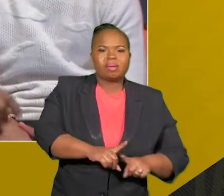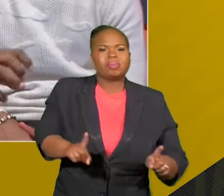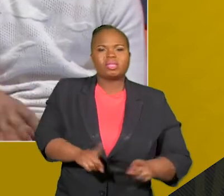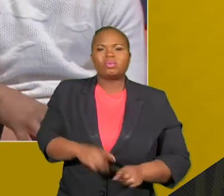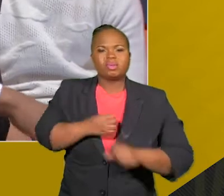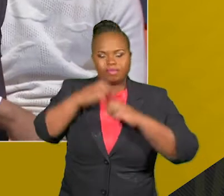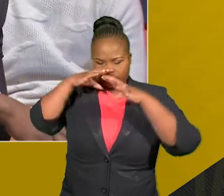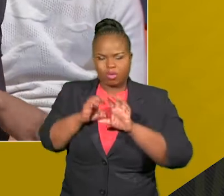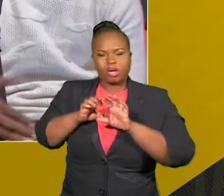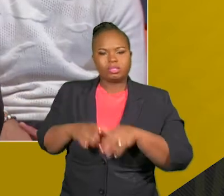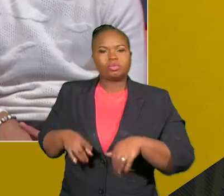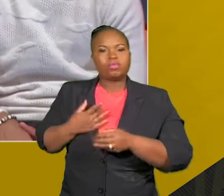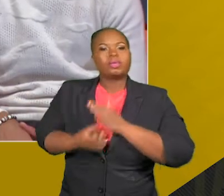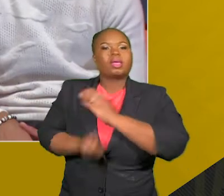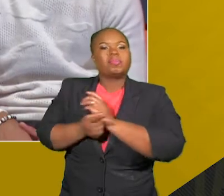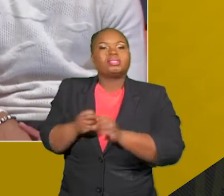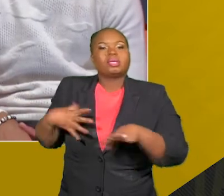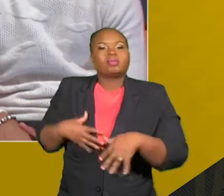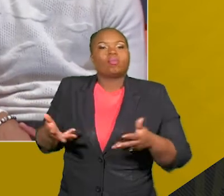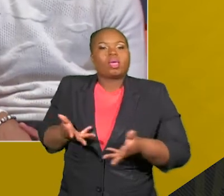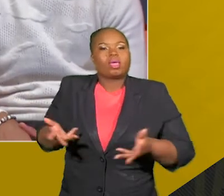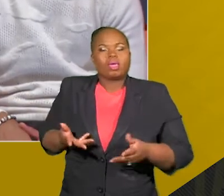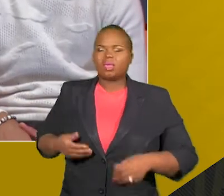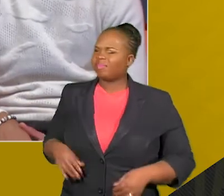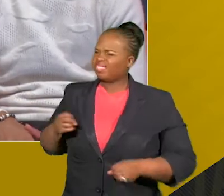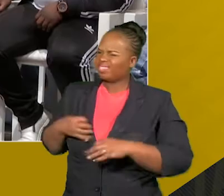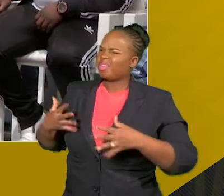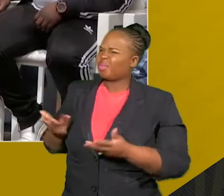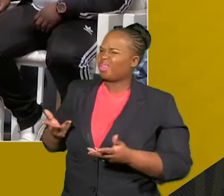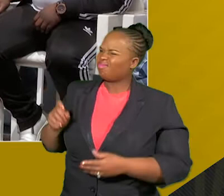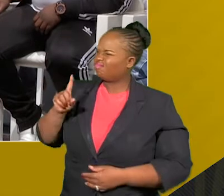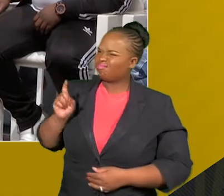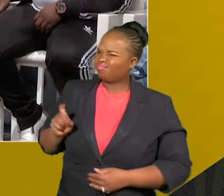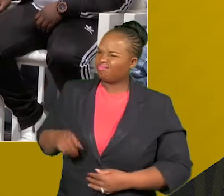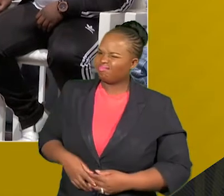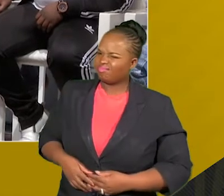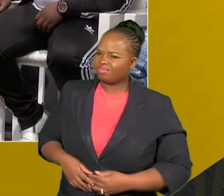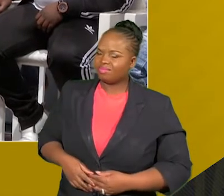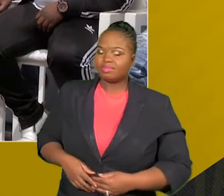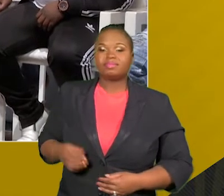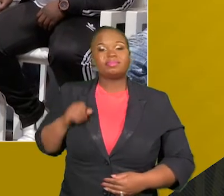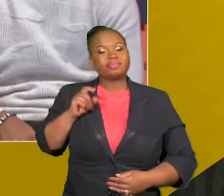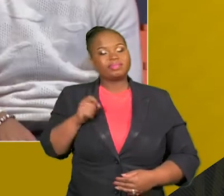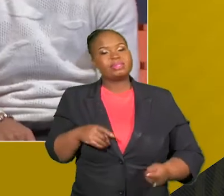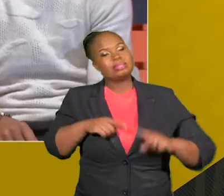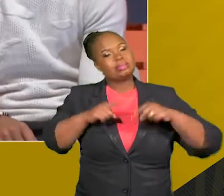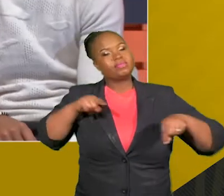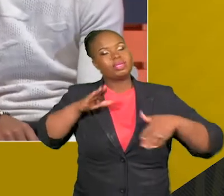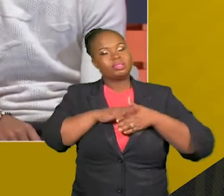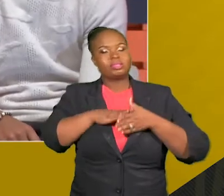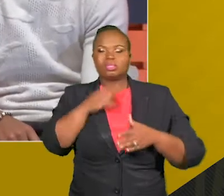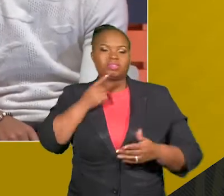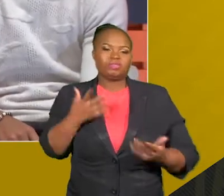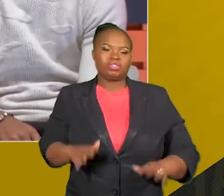cause of where we at. And we have to go back. What is the root cause, if I may ask? There are certain reasons that have been mentioned